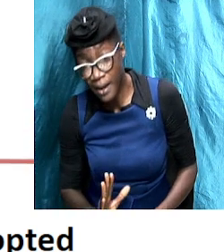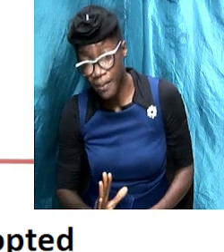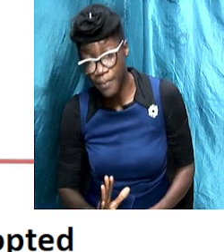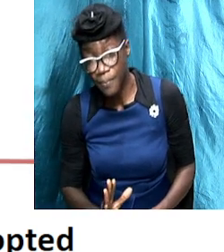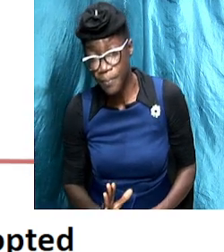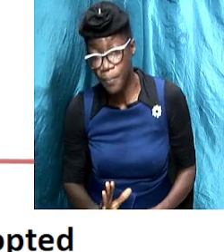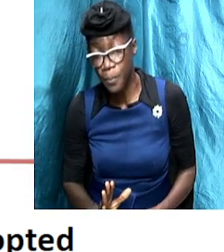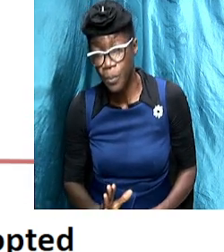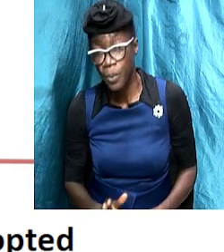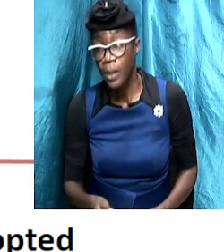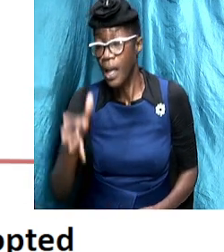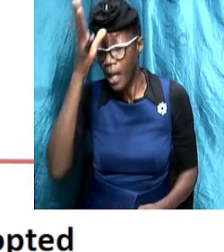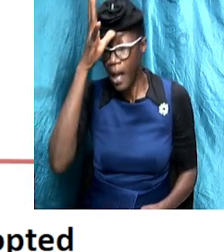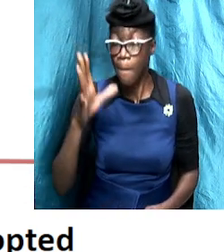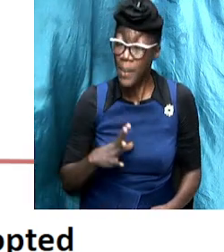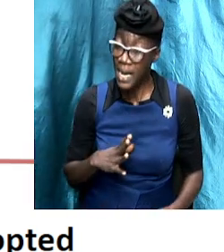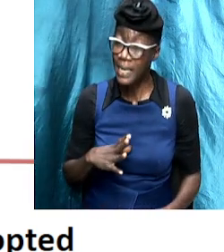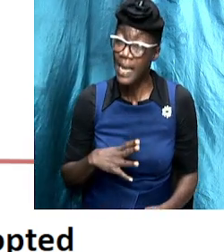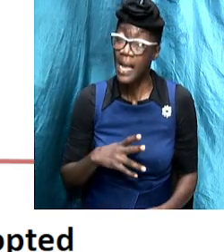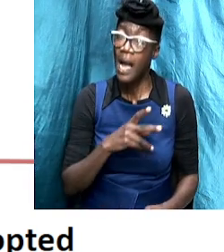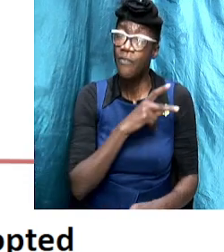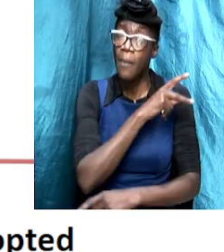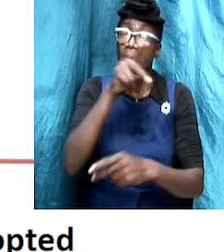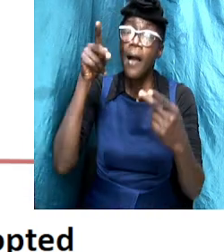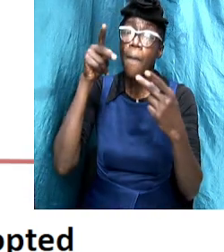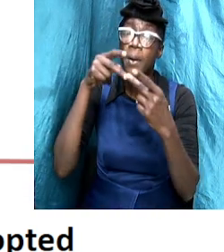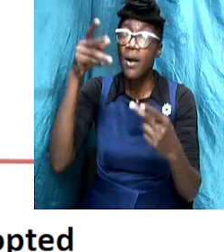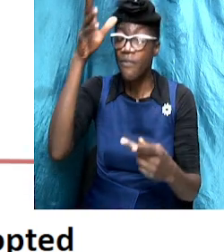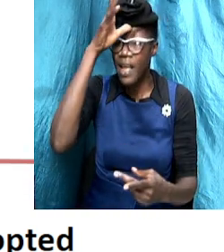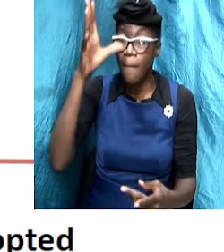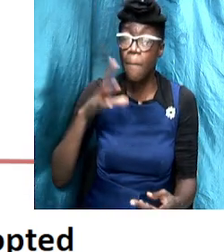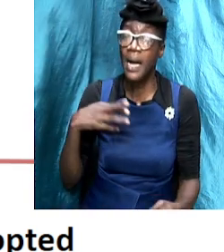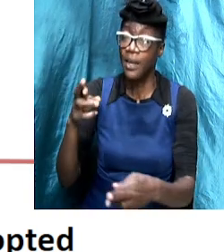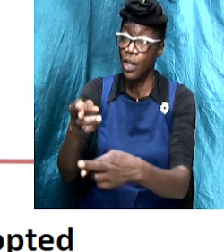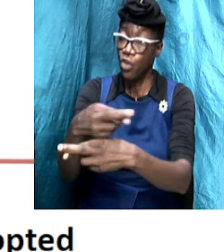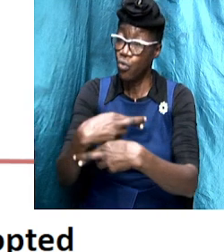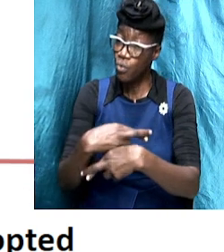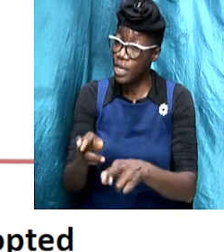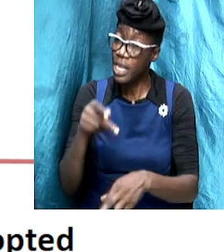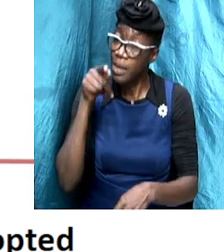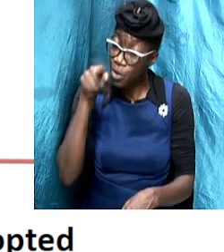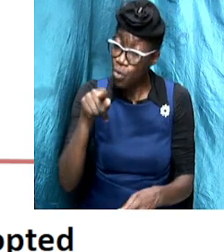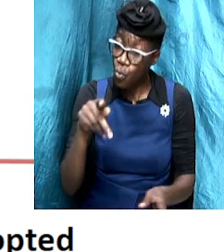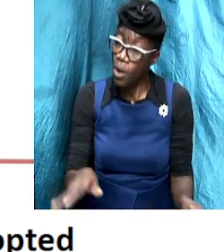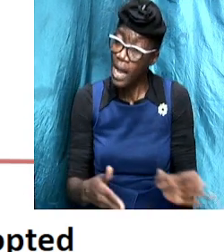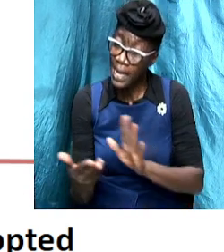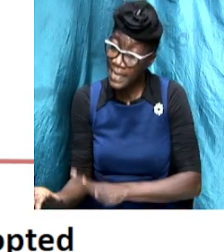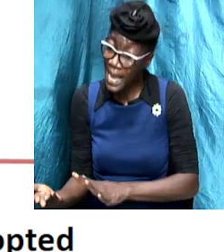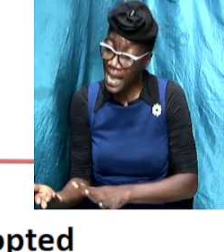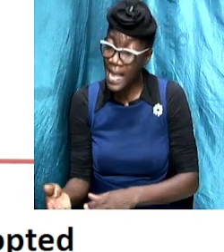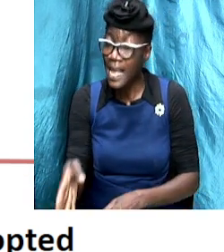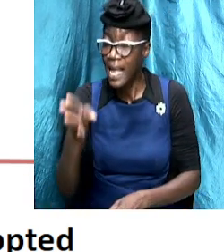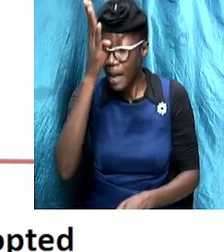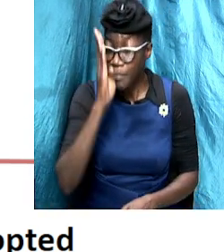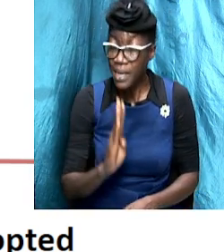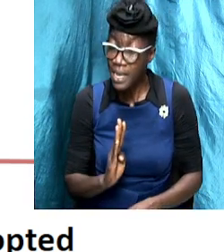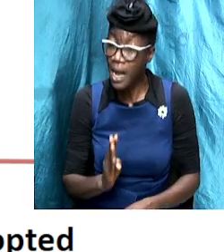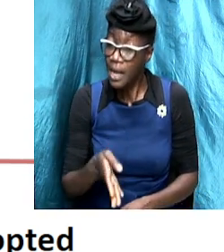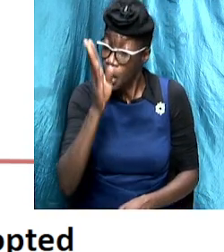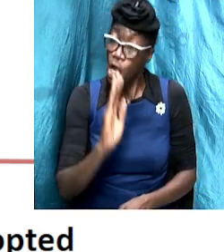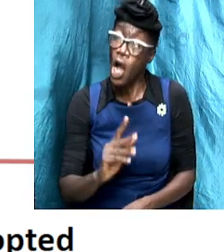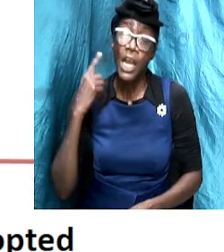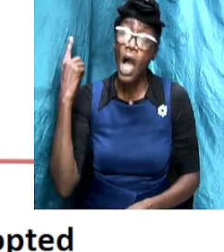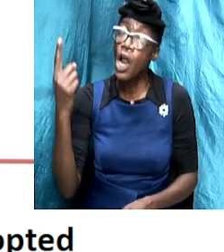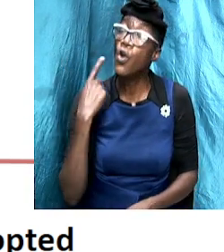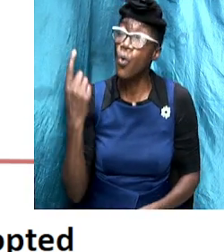perfect man so that he could redeem you and he could die. But he had to be God, because only God alone could have brought the salvation